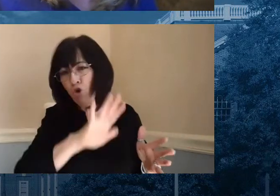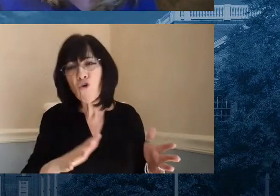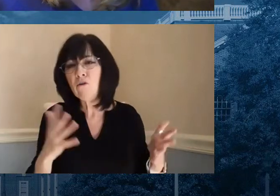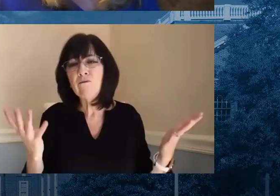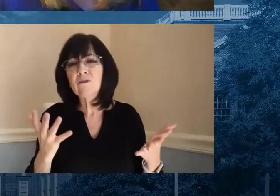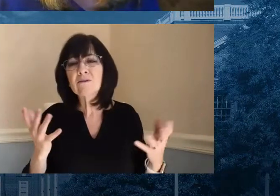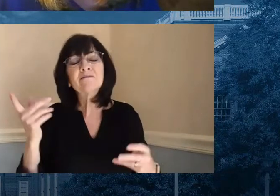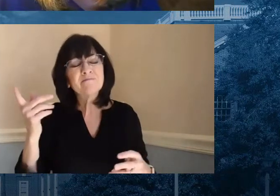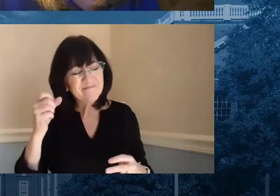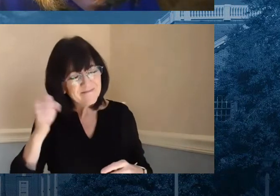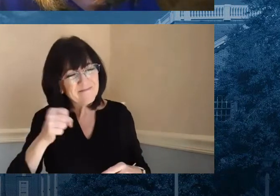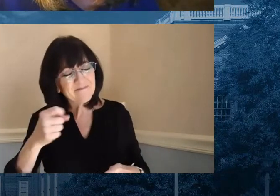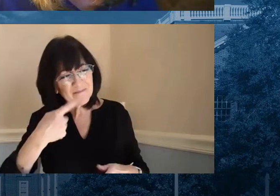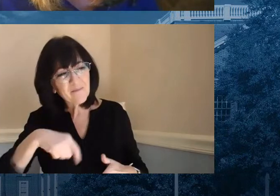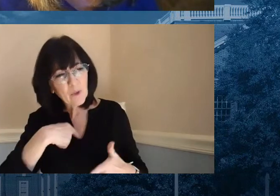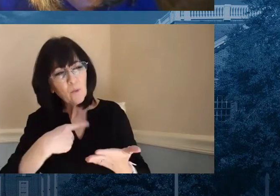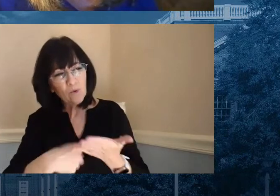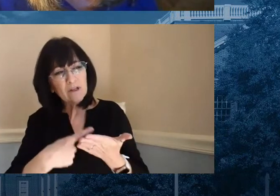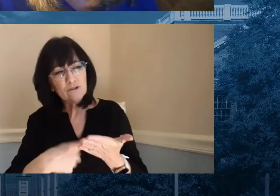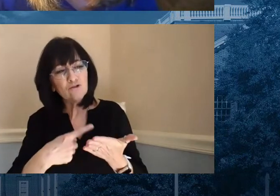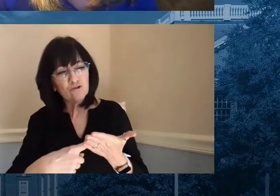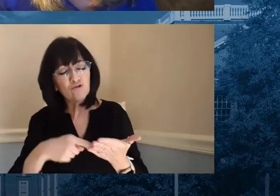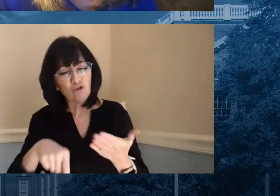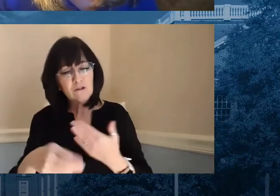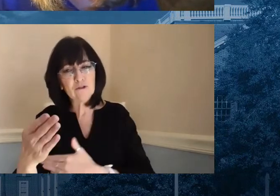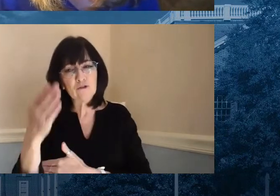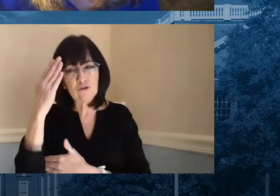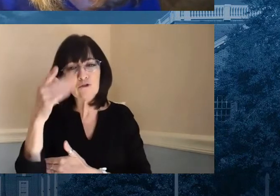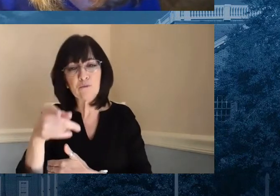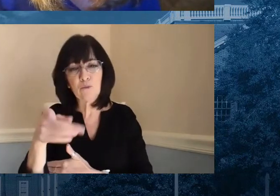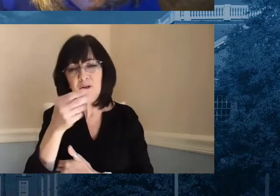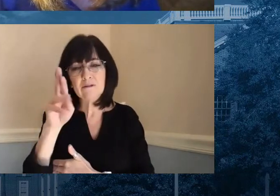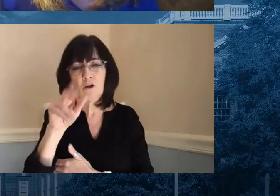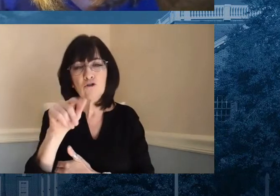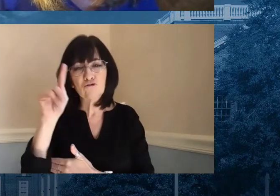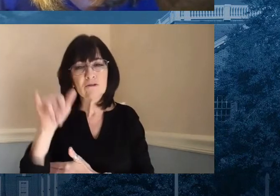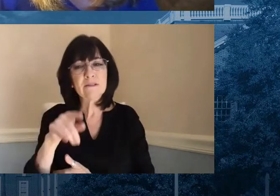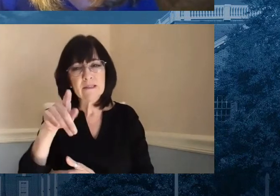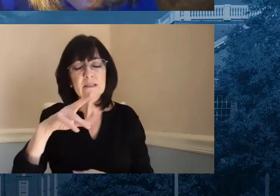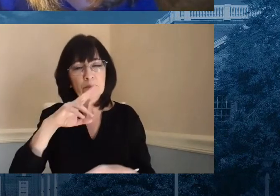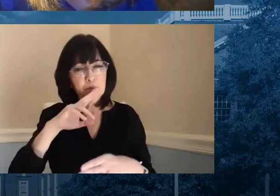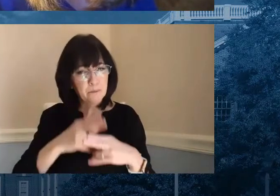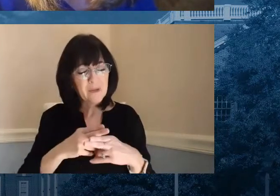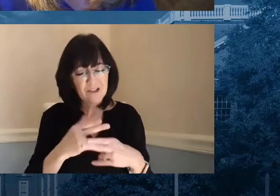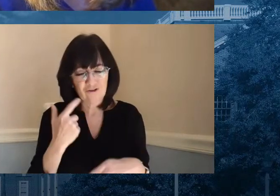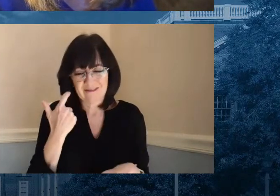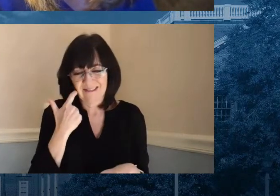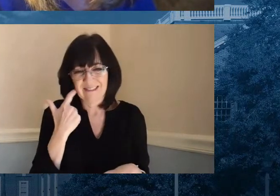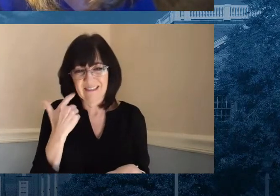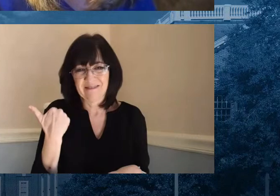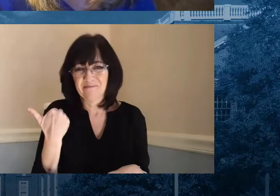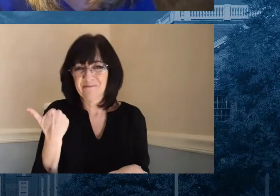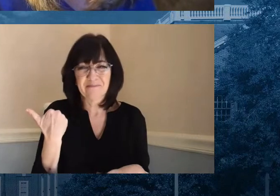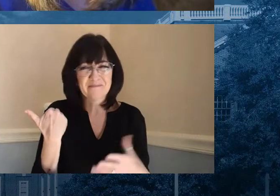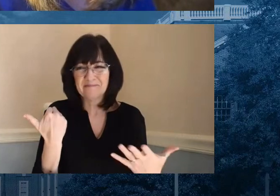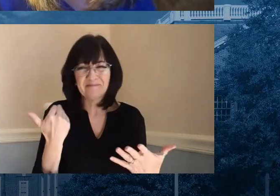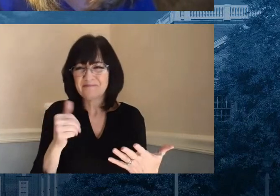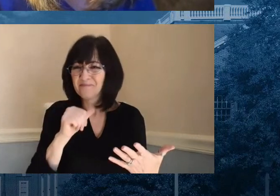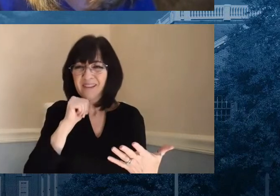we talked about that a little bit this morning on our team, and Carol Rattay and Dr. Rattay mentioned just a minute ago. We really aren't seeing